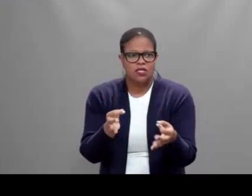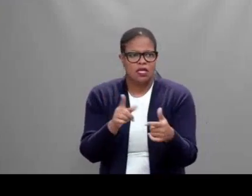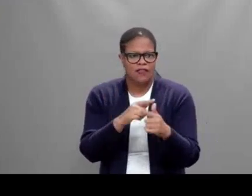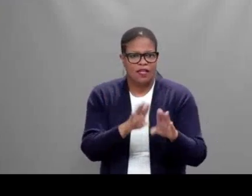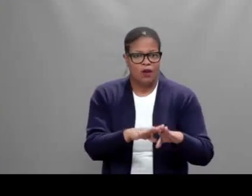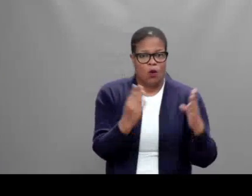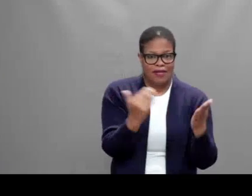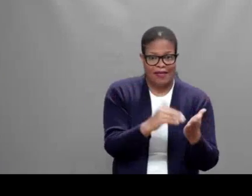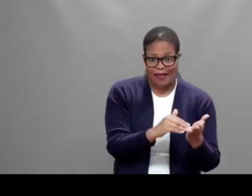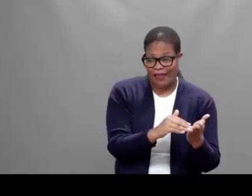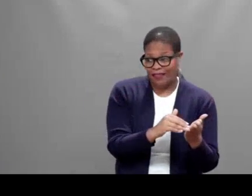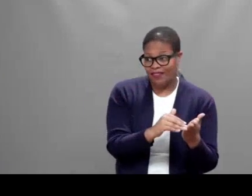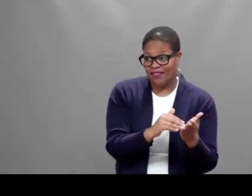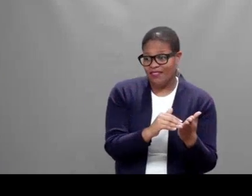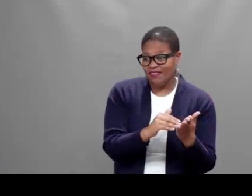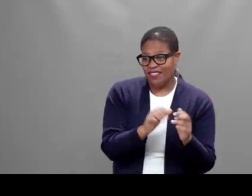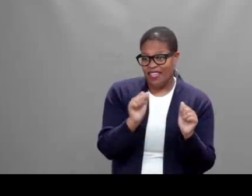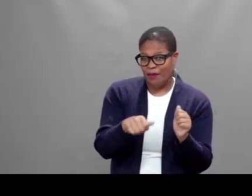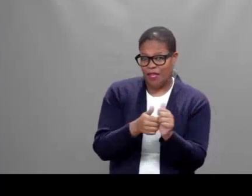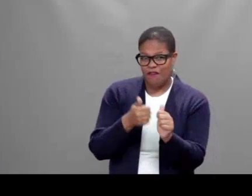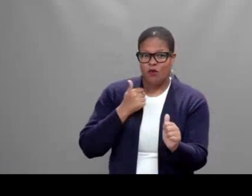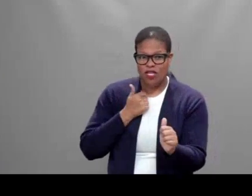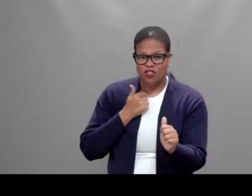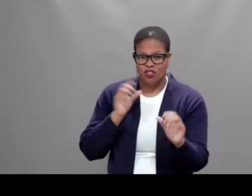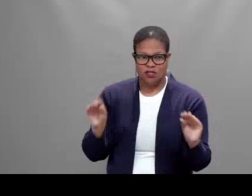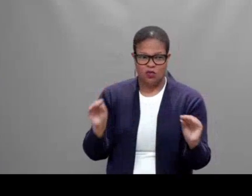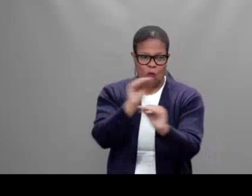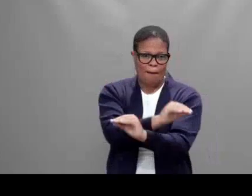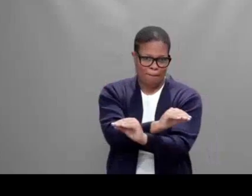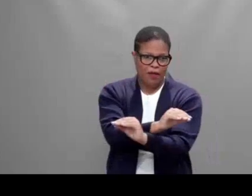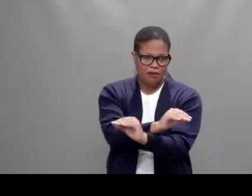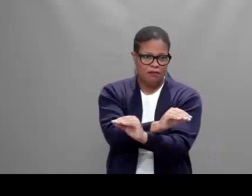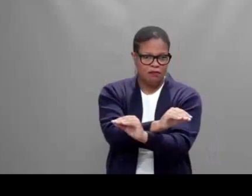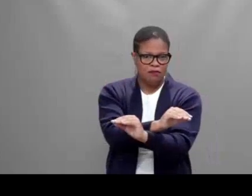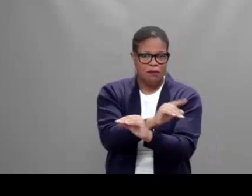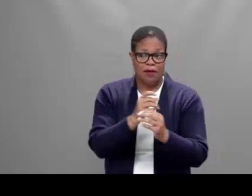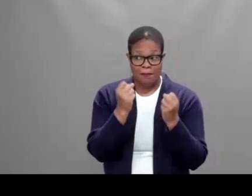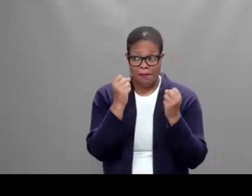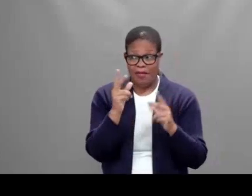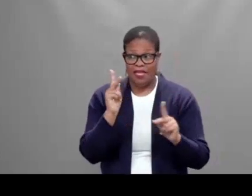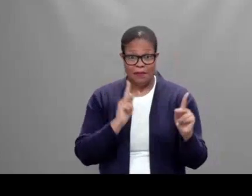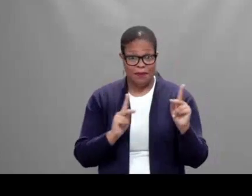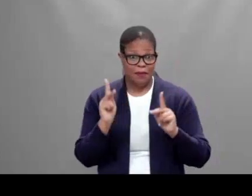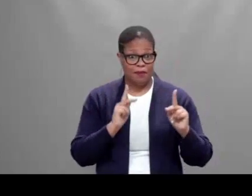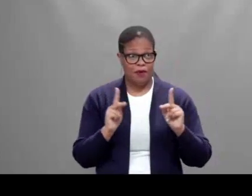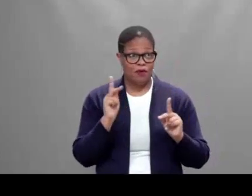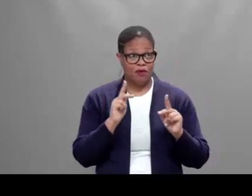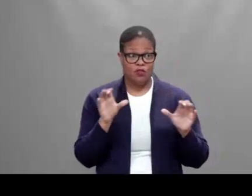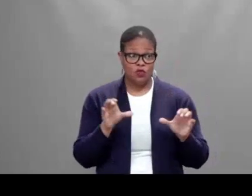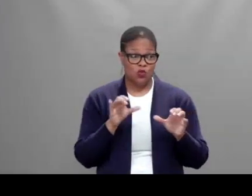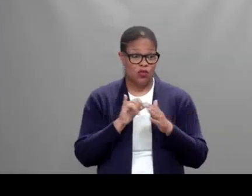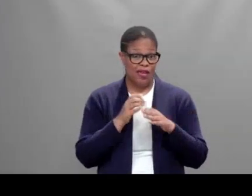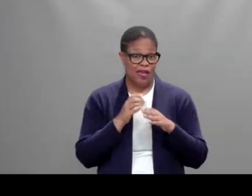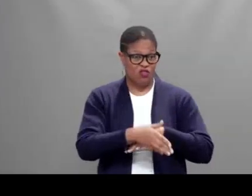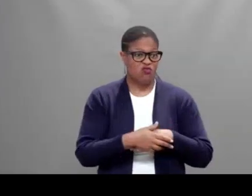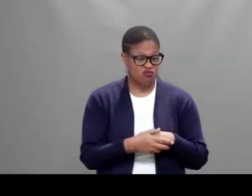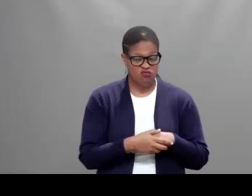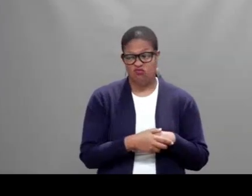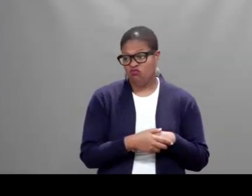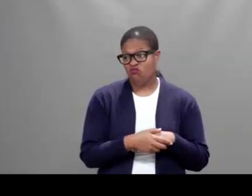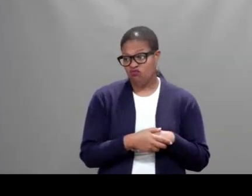open, that can be avoided by a swap in the agenda, but there's a lot of people do it after.